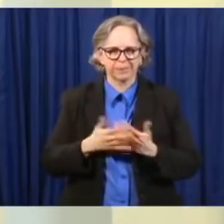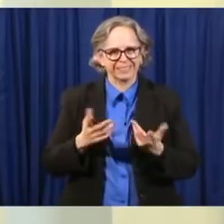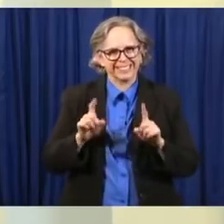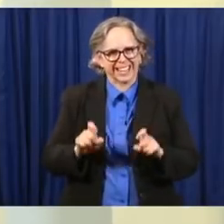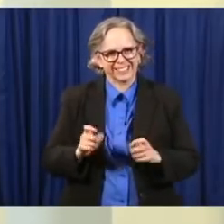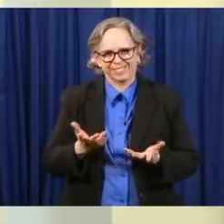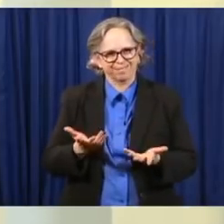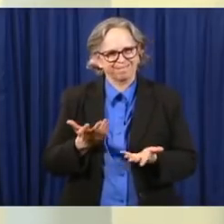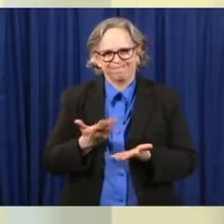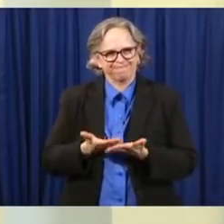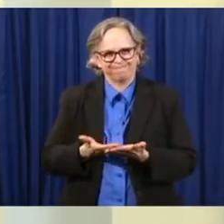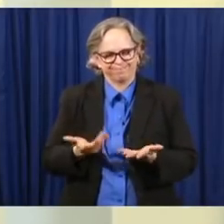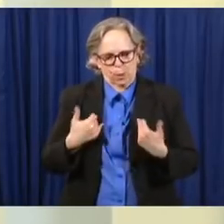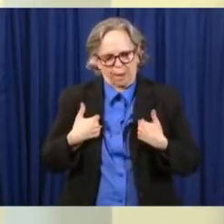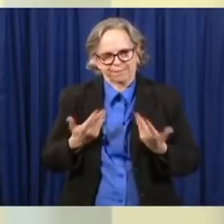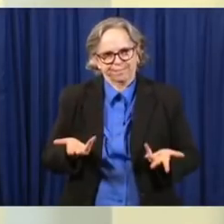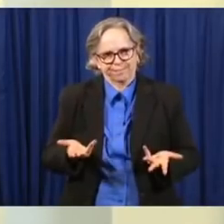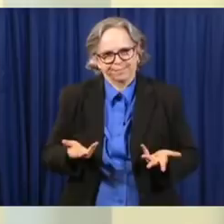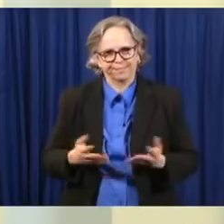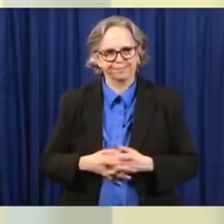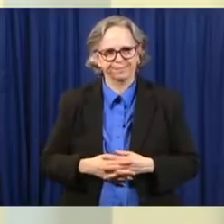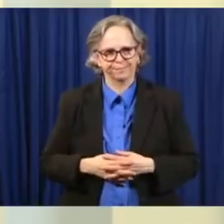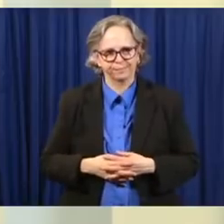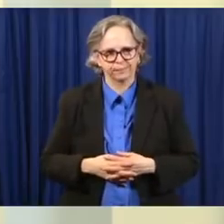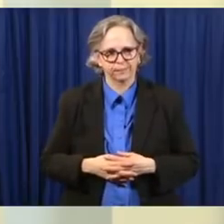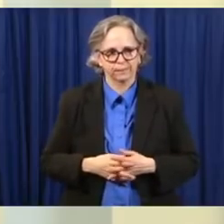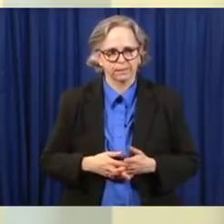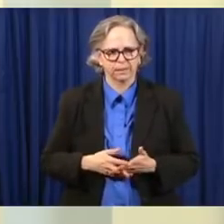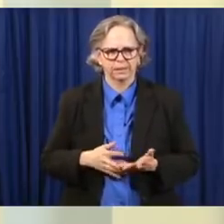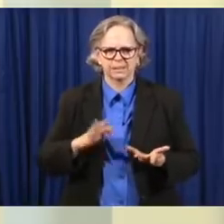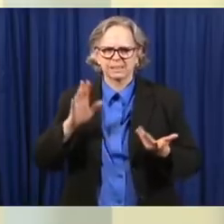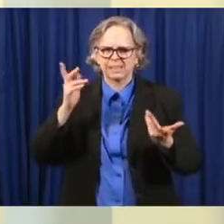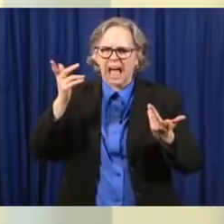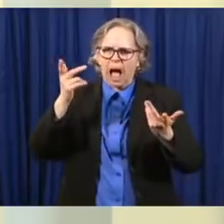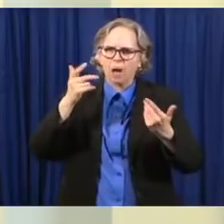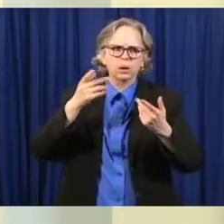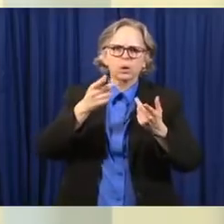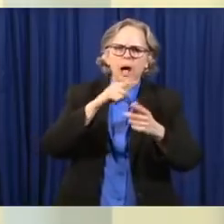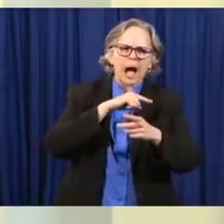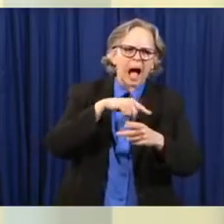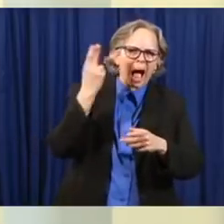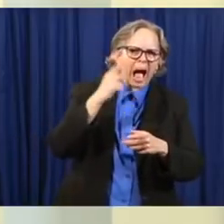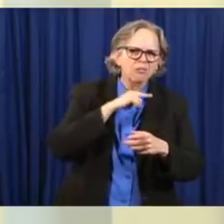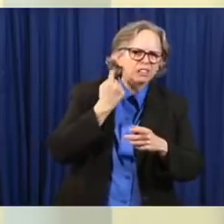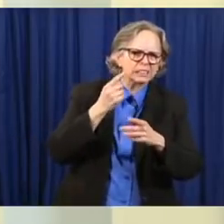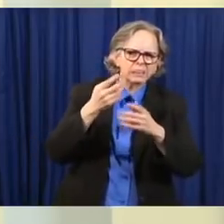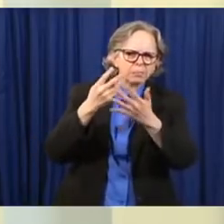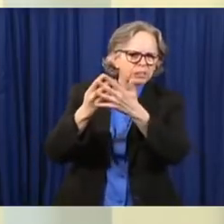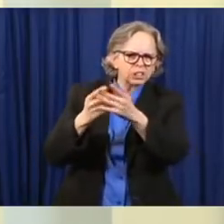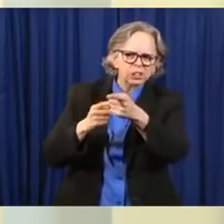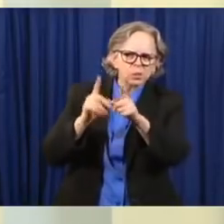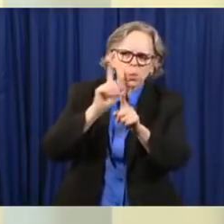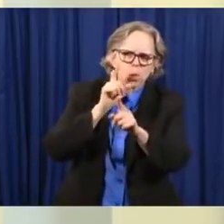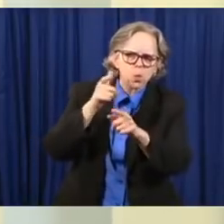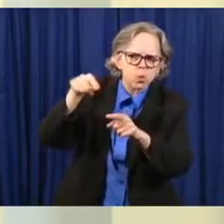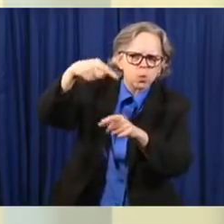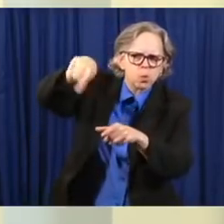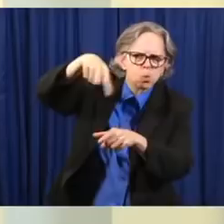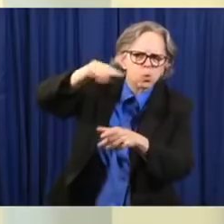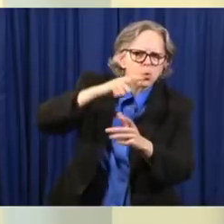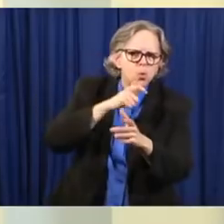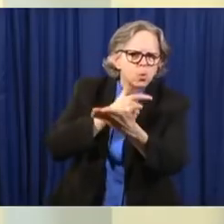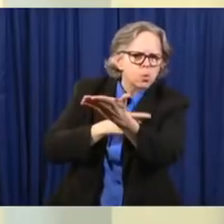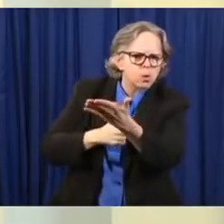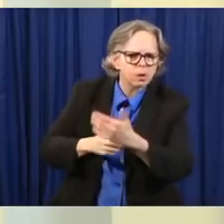that high-risk group, so we aimed at high-risk groups and we aimed at our prisons, and I think it's unusual. I don't think there are a lot of places where they've been able to look